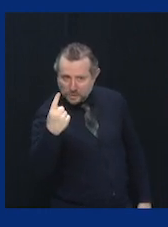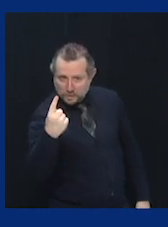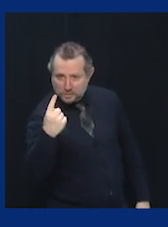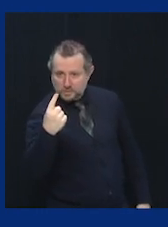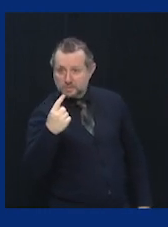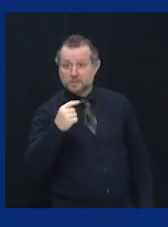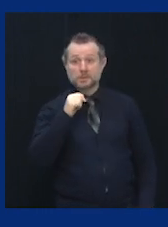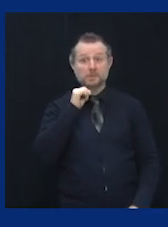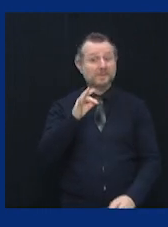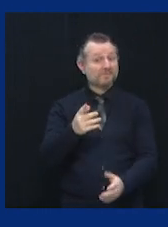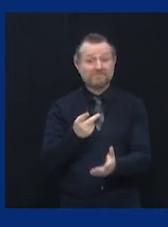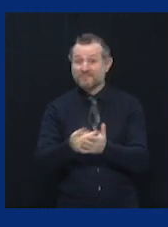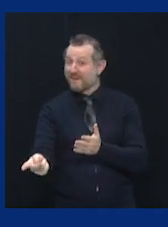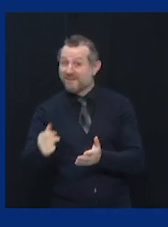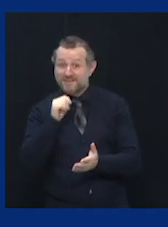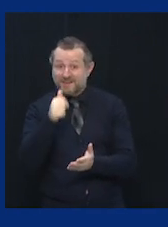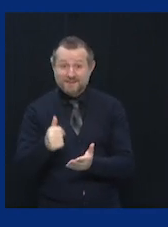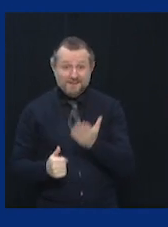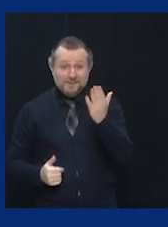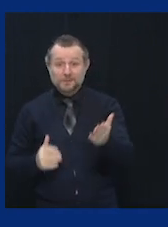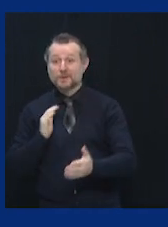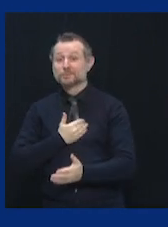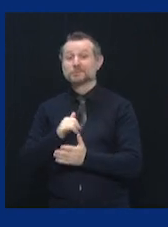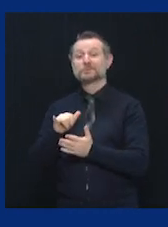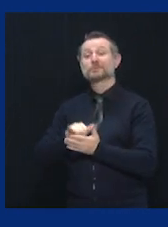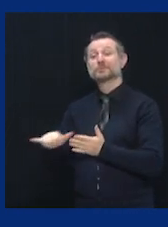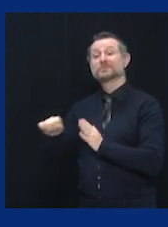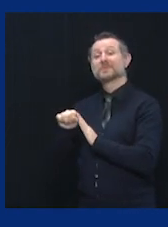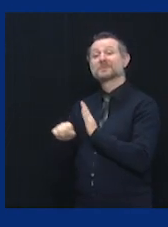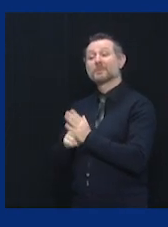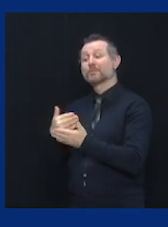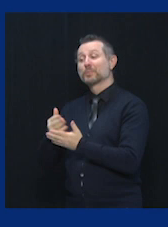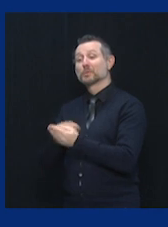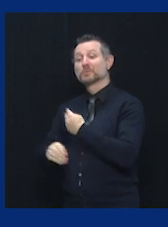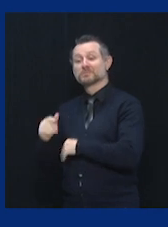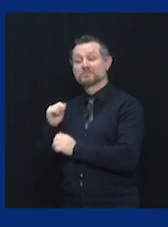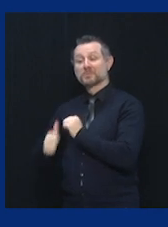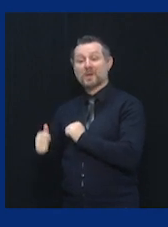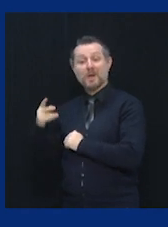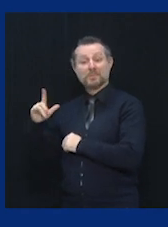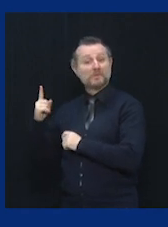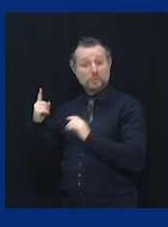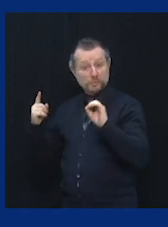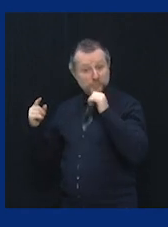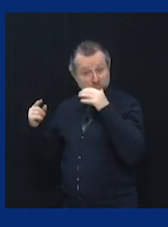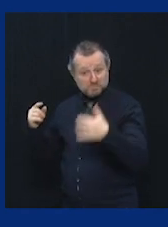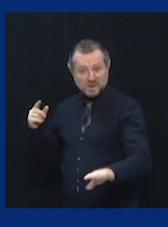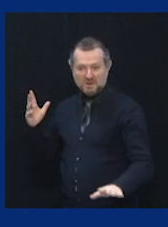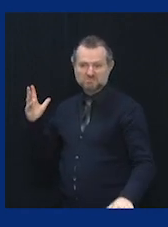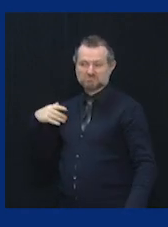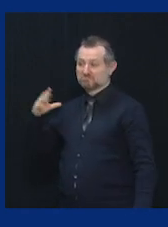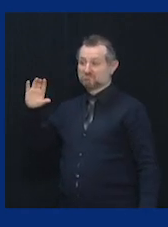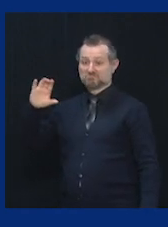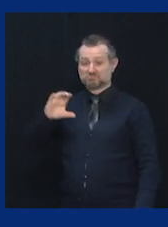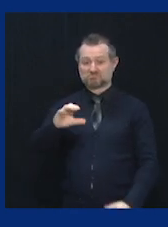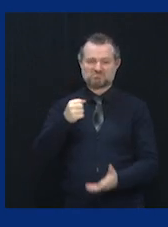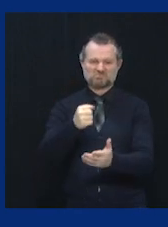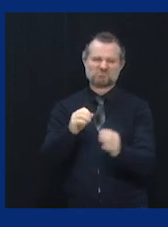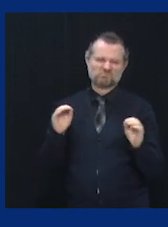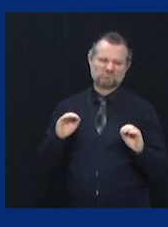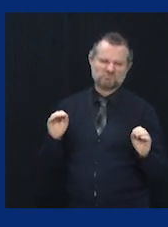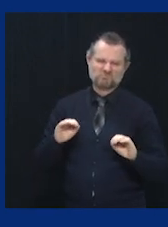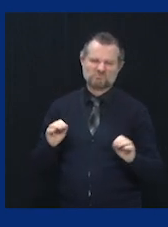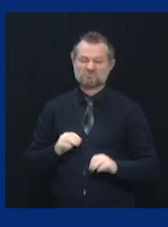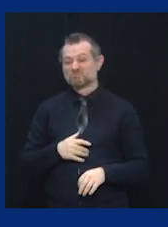the state budget. That locality won't be included. I understand it's a difficult issue. But in life,